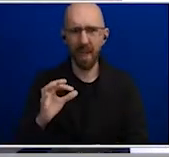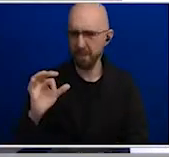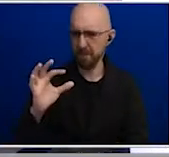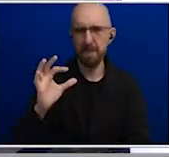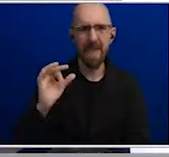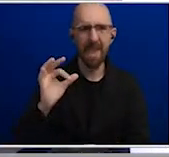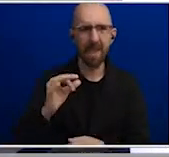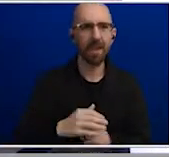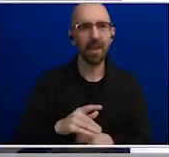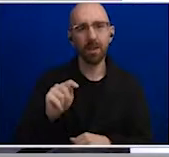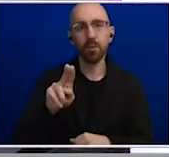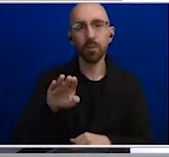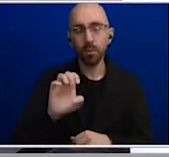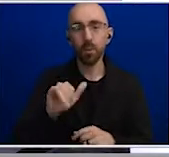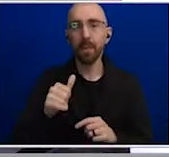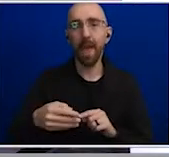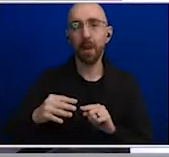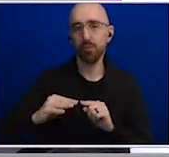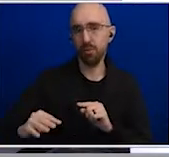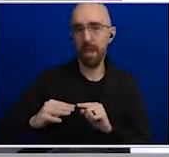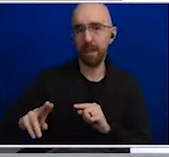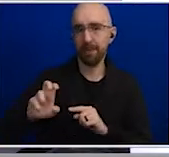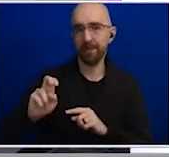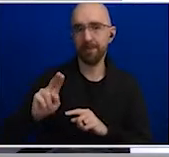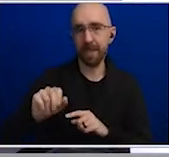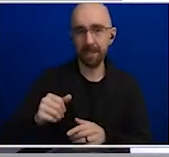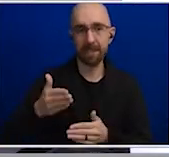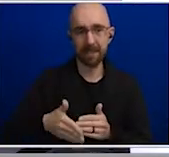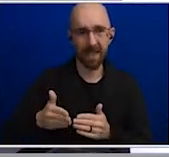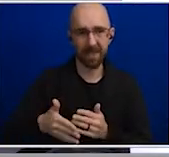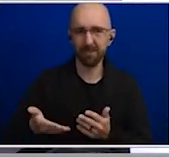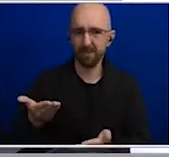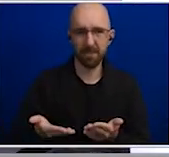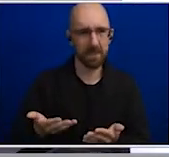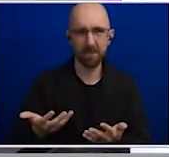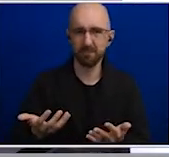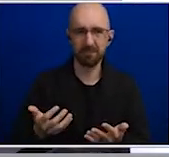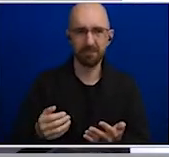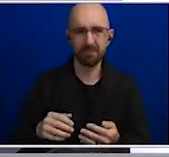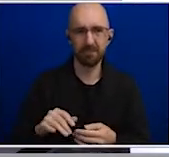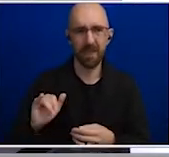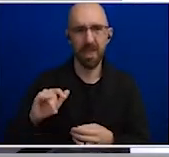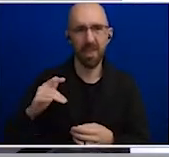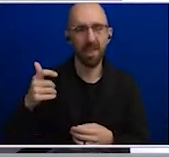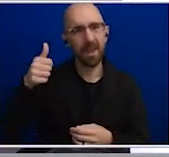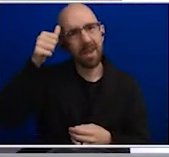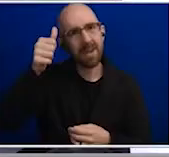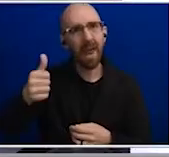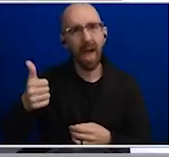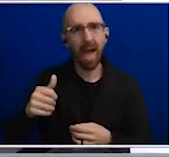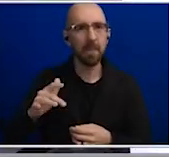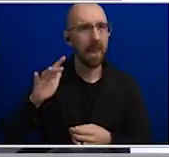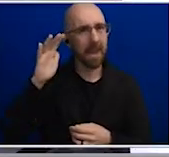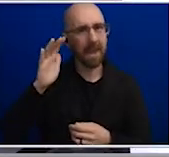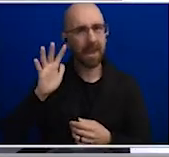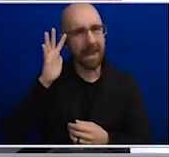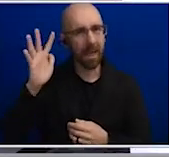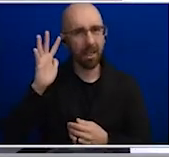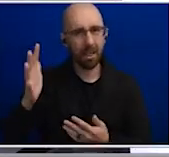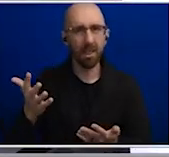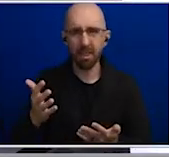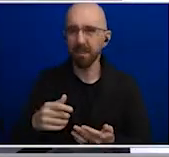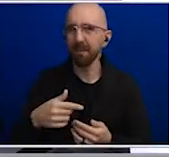that drains the venous side is probably, it's dime size, nickel size probably. Hose. Yeah, small garden Bigger hose. than you